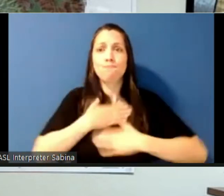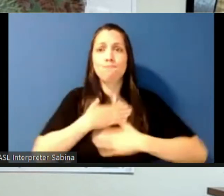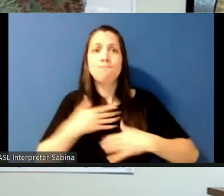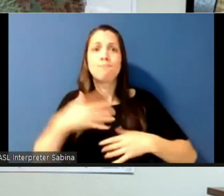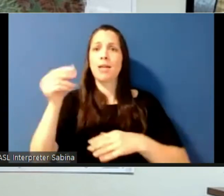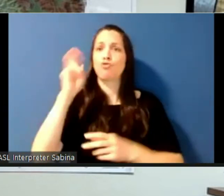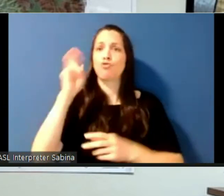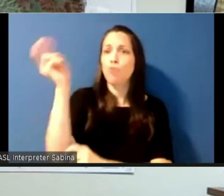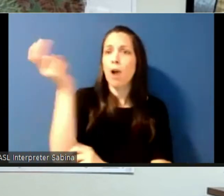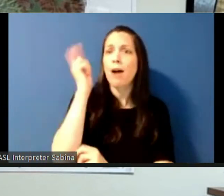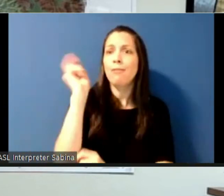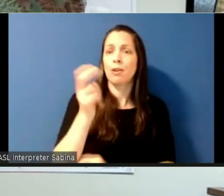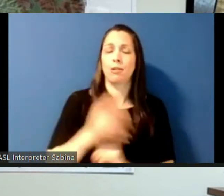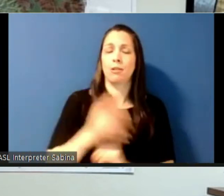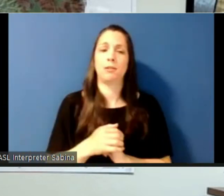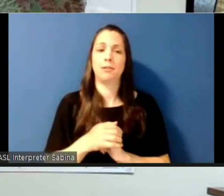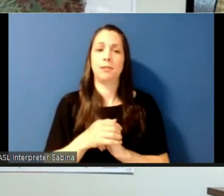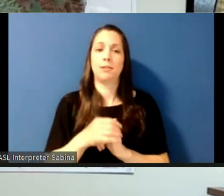increase in variants.